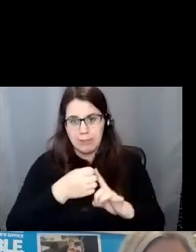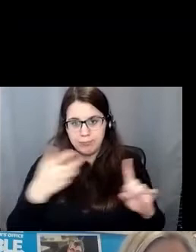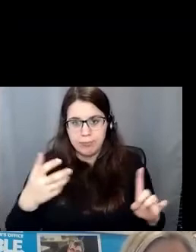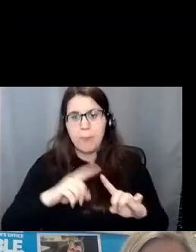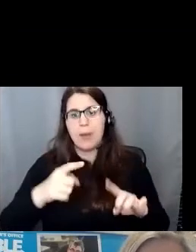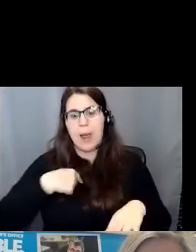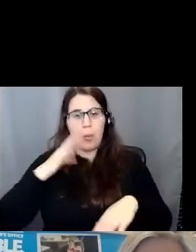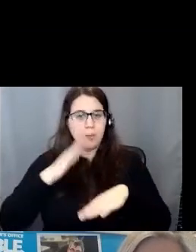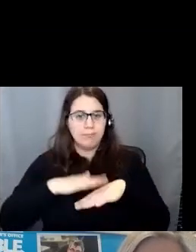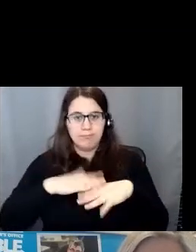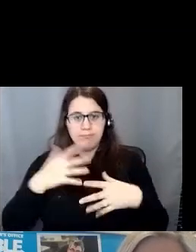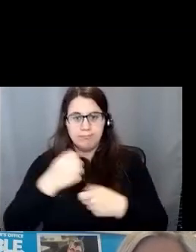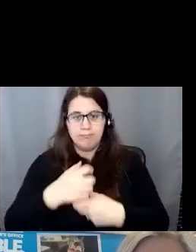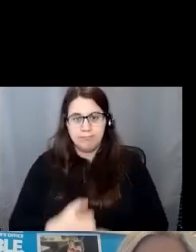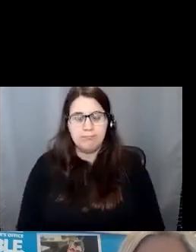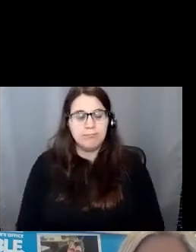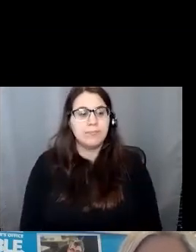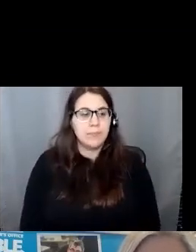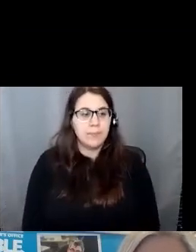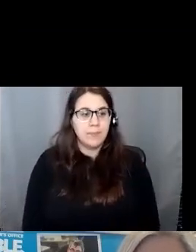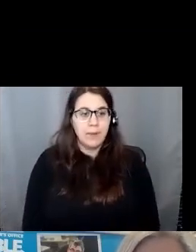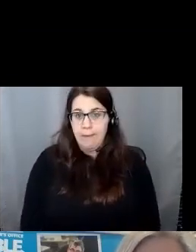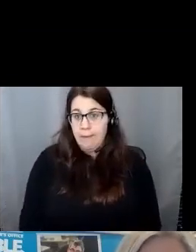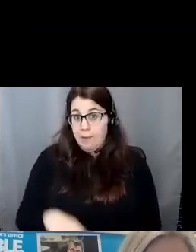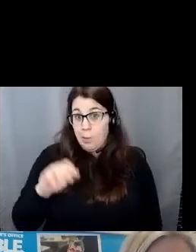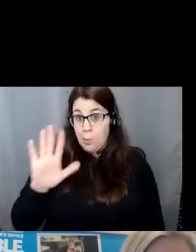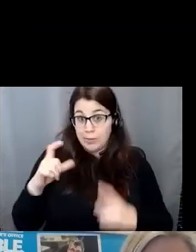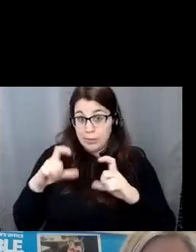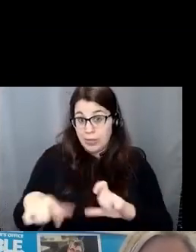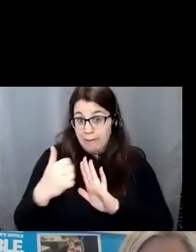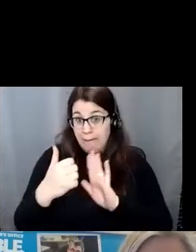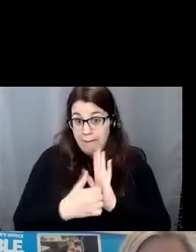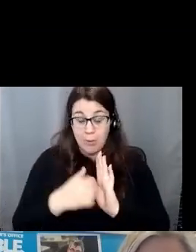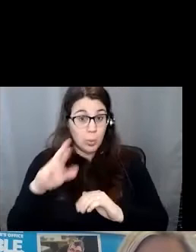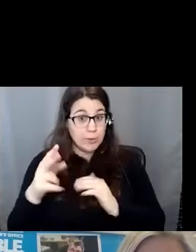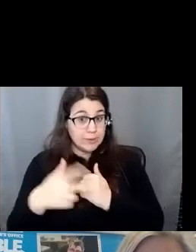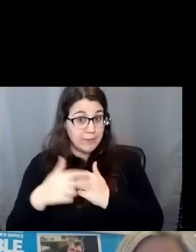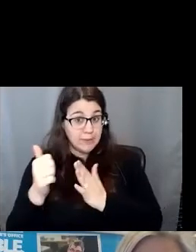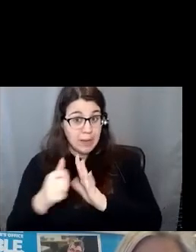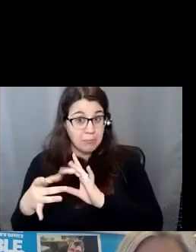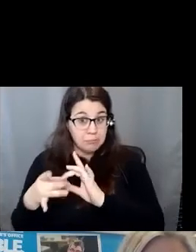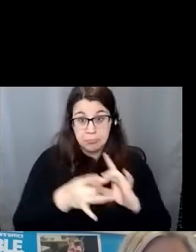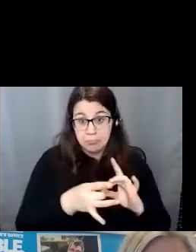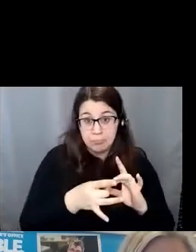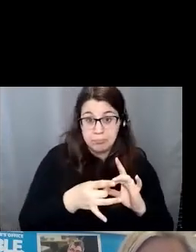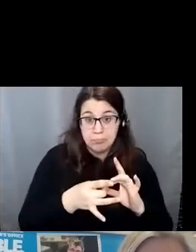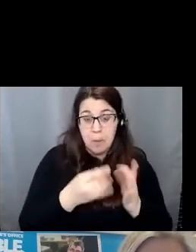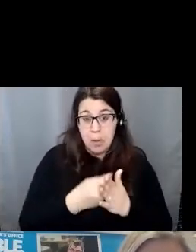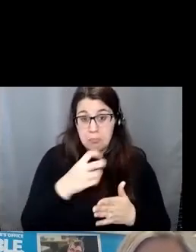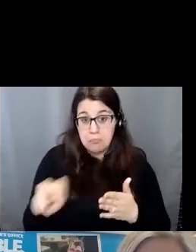briefly mention the options. So you can link a current checking or savings account, and you can make electronic funds transfers